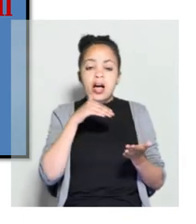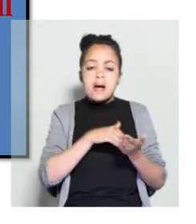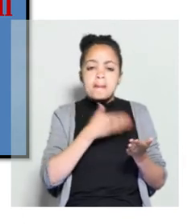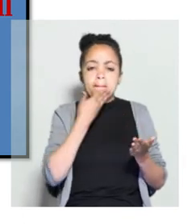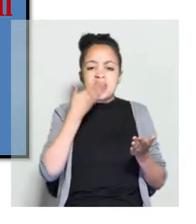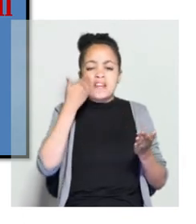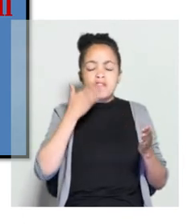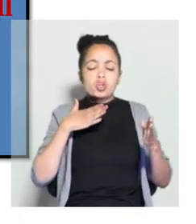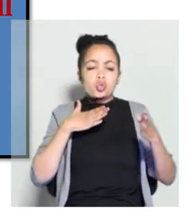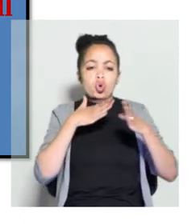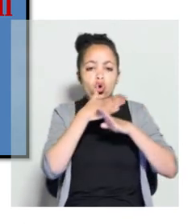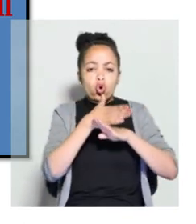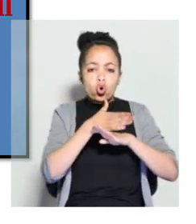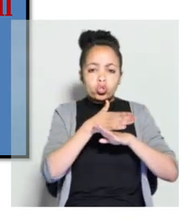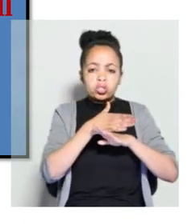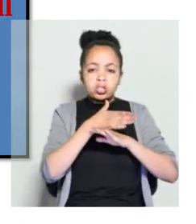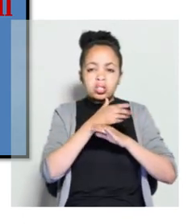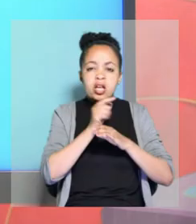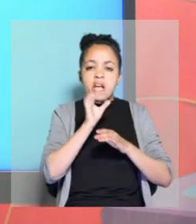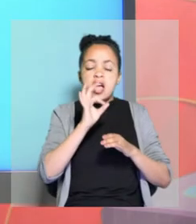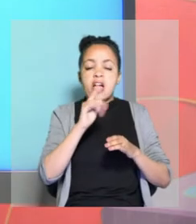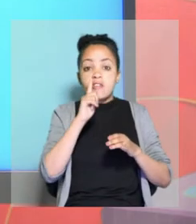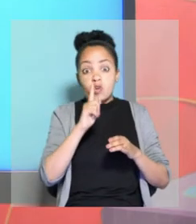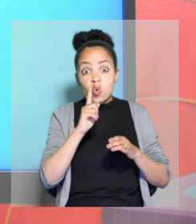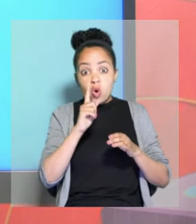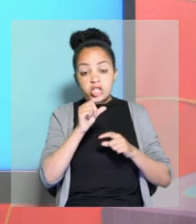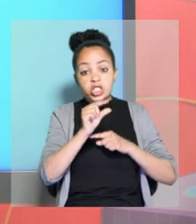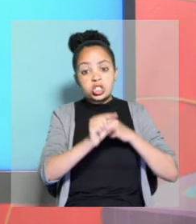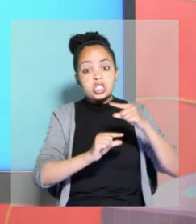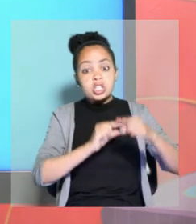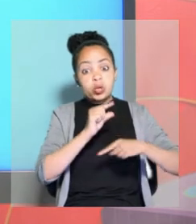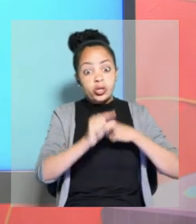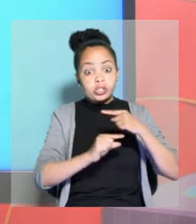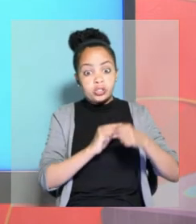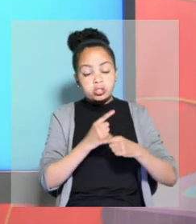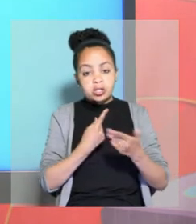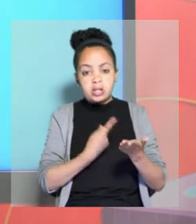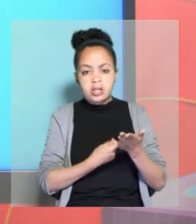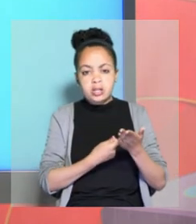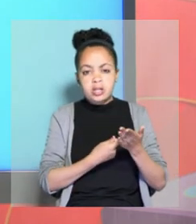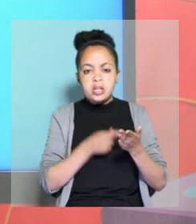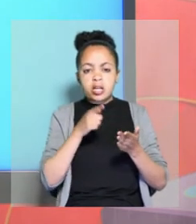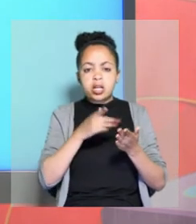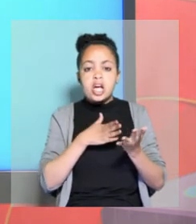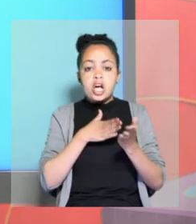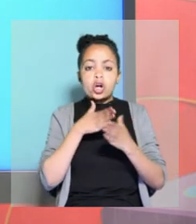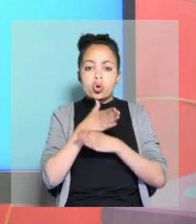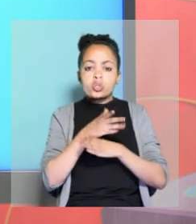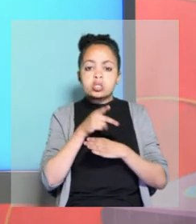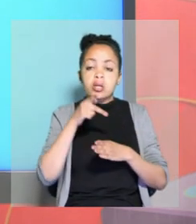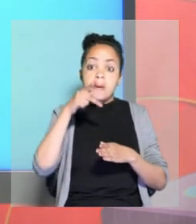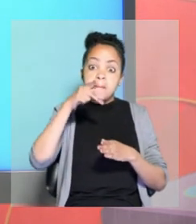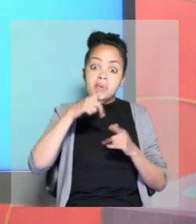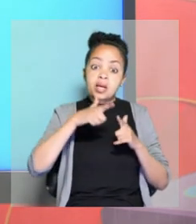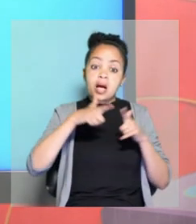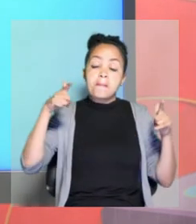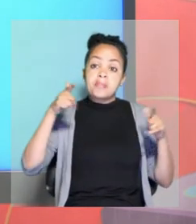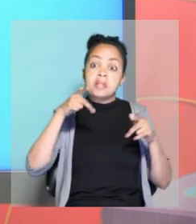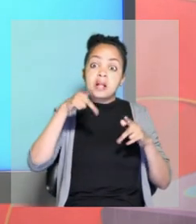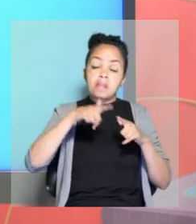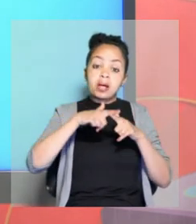prefer to cross the progeny of F1 generation. Here, he crossed P